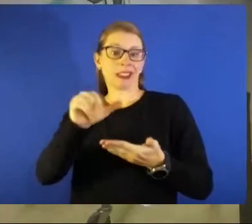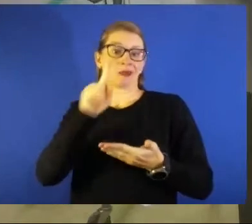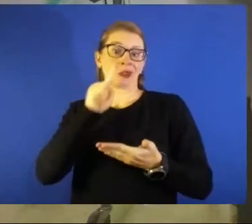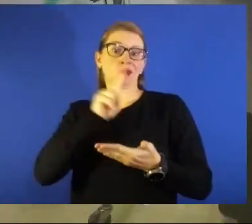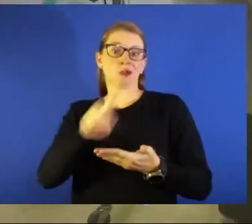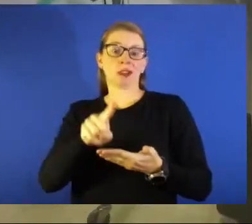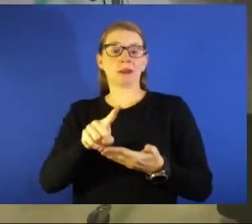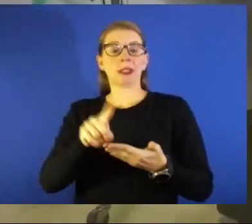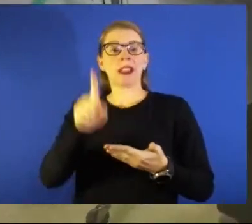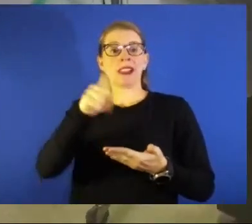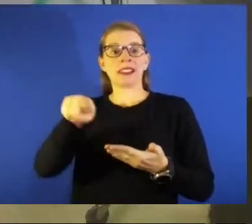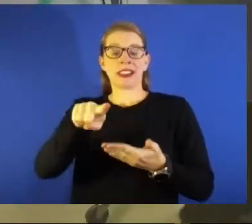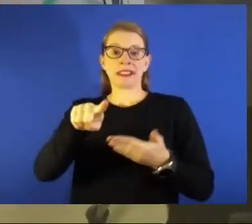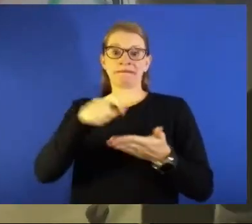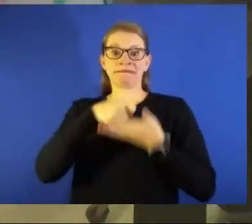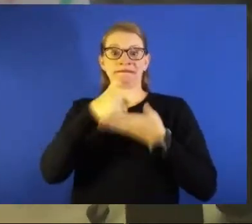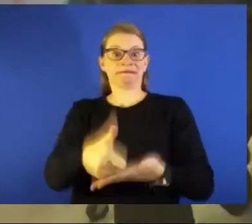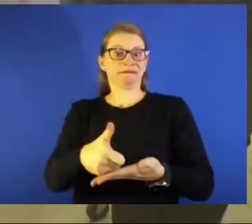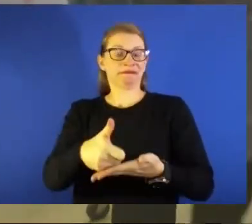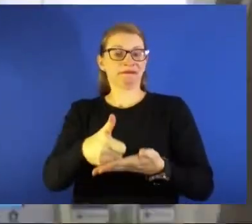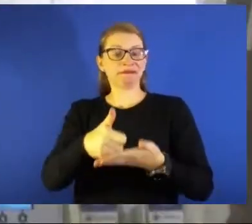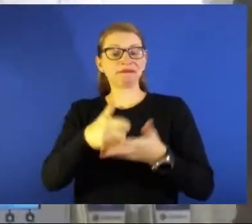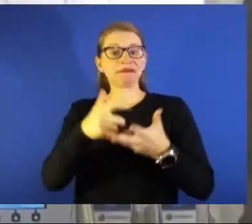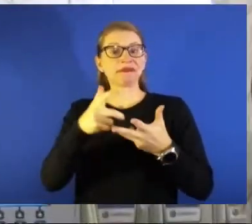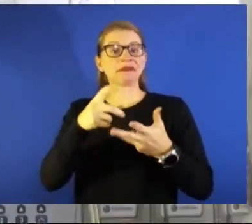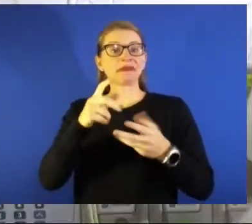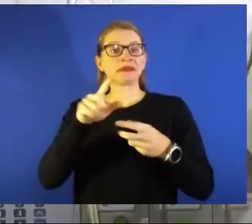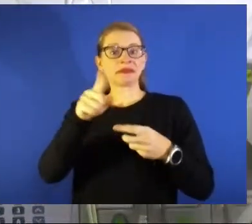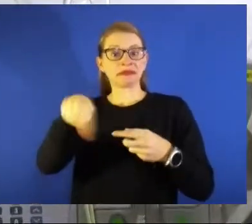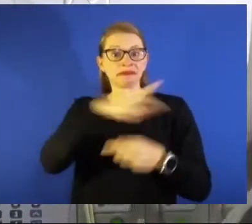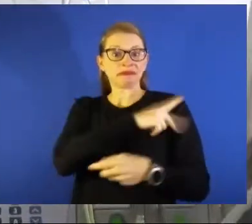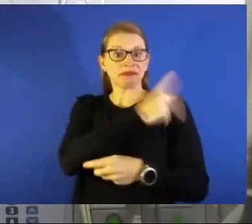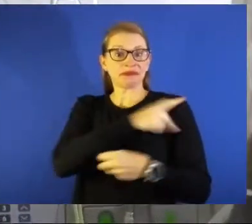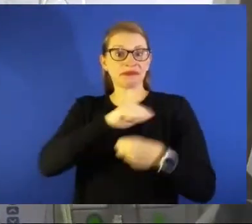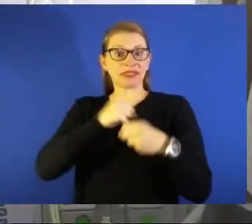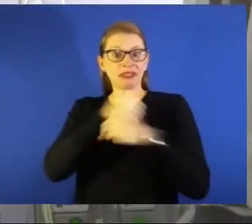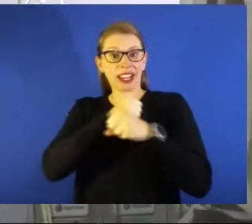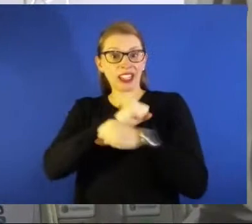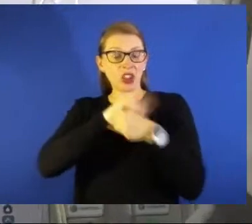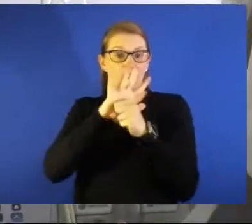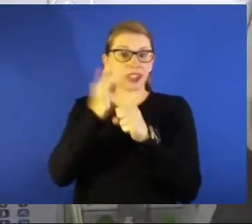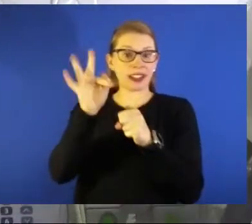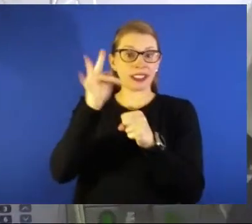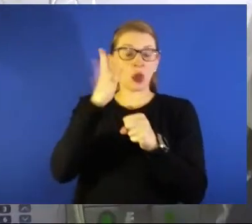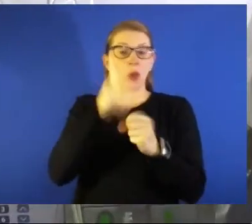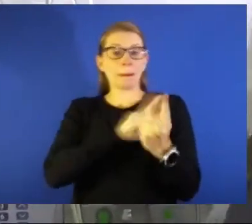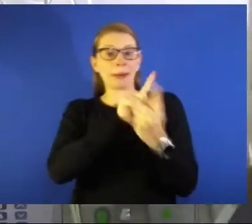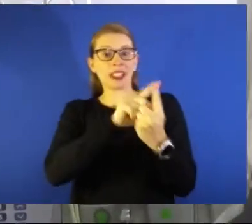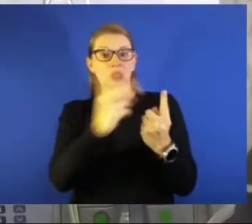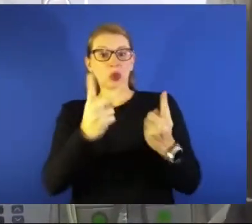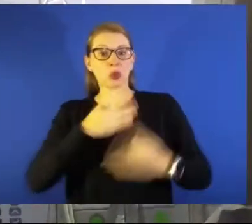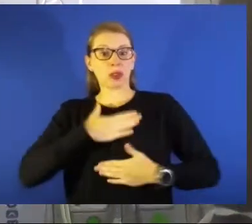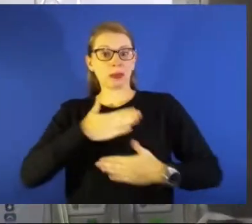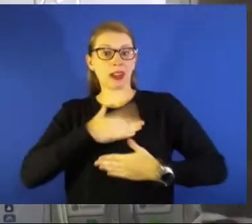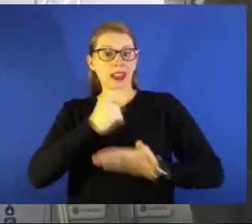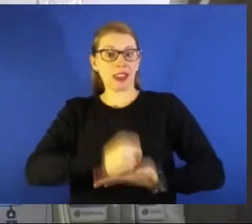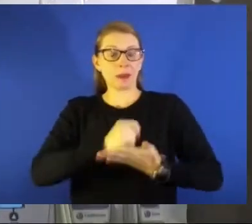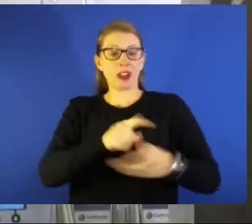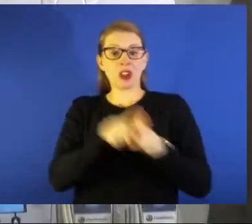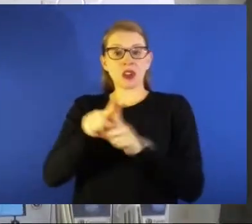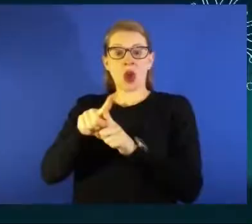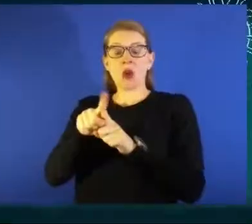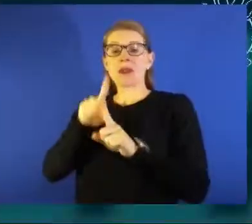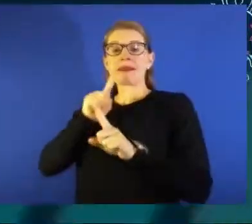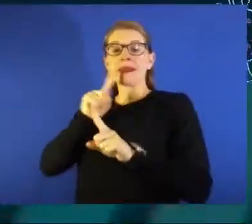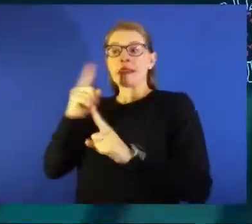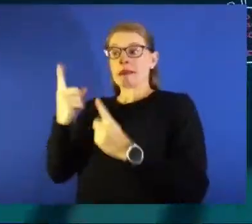of those fighting COVID-19, you're going to meet two of them right here this morning. We're also going to get to your follow-up questions from this past week.